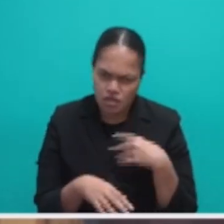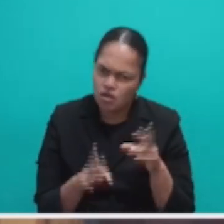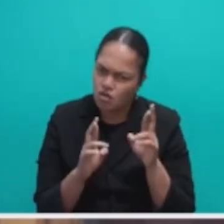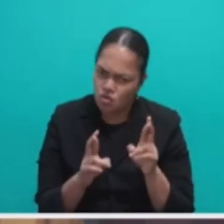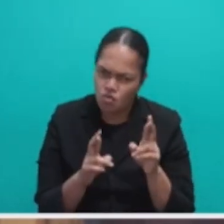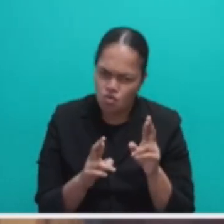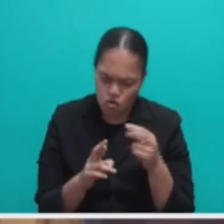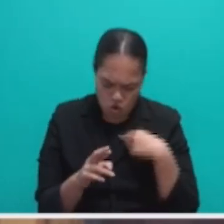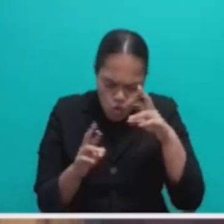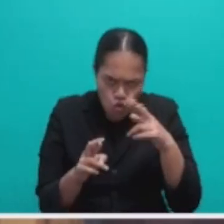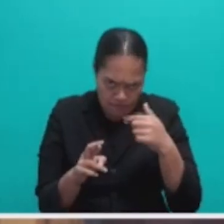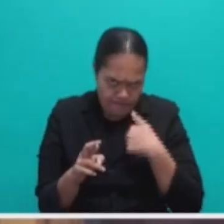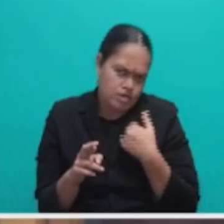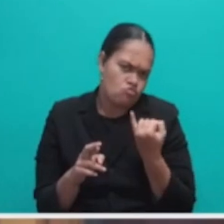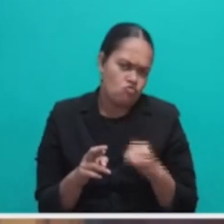am wrong.